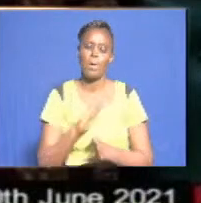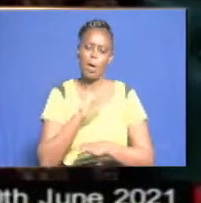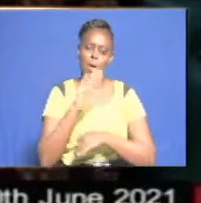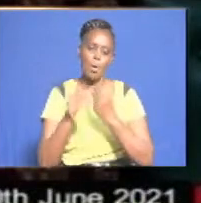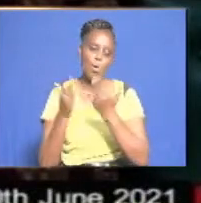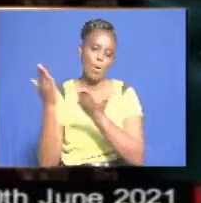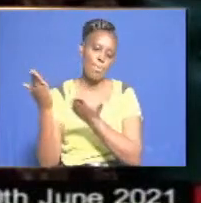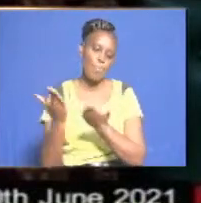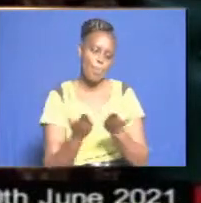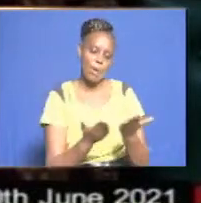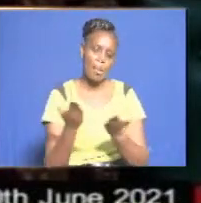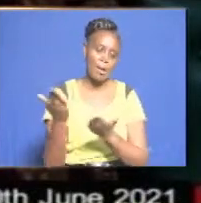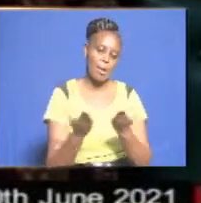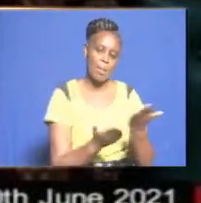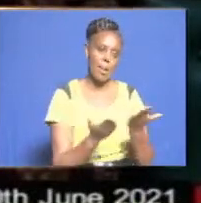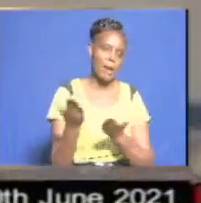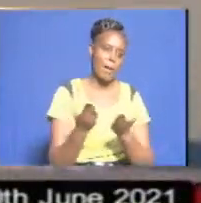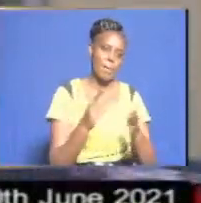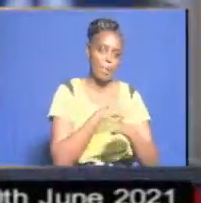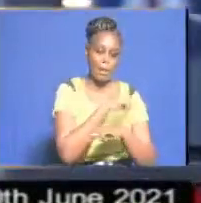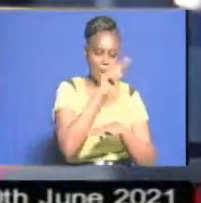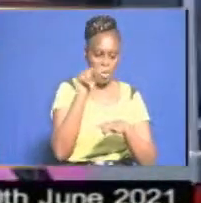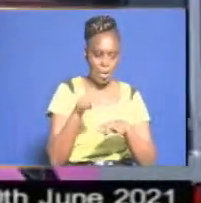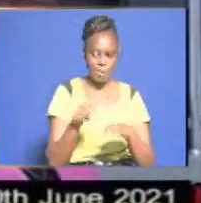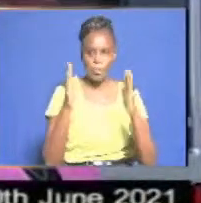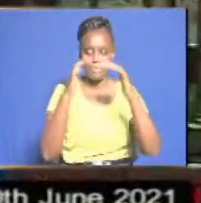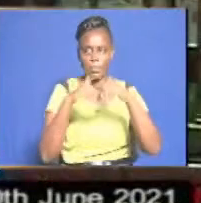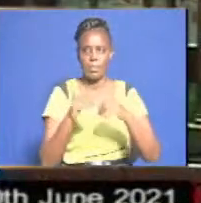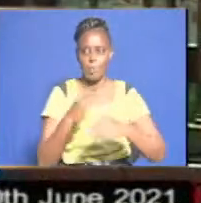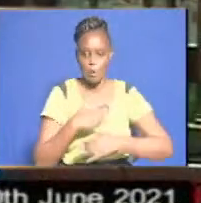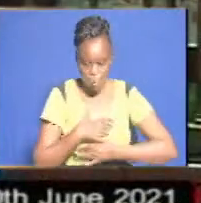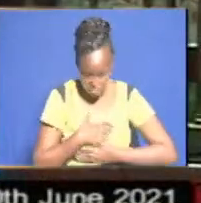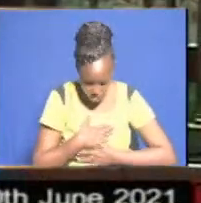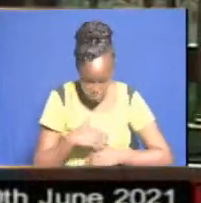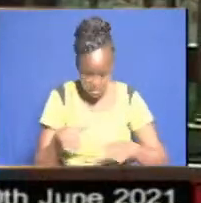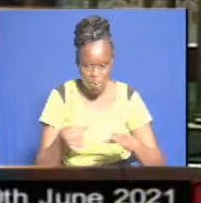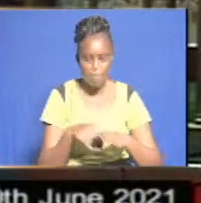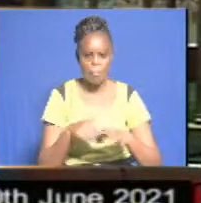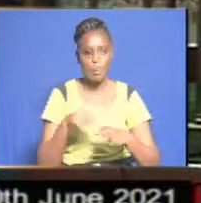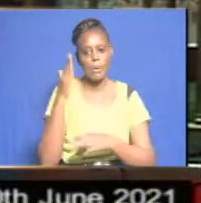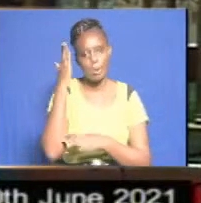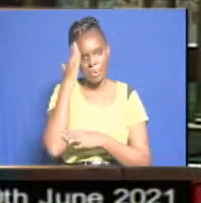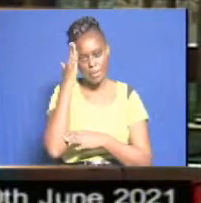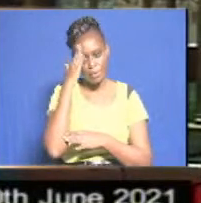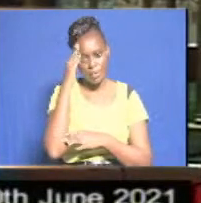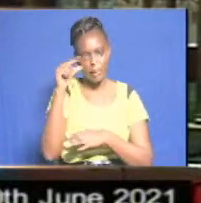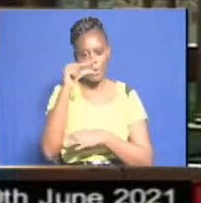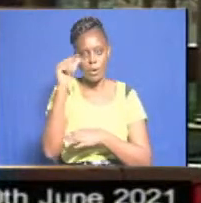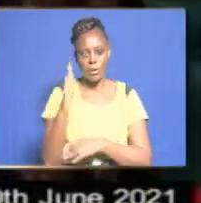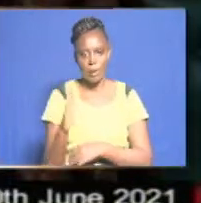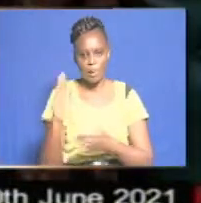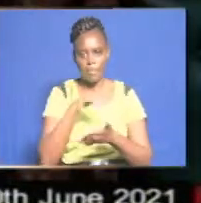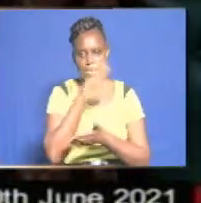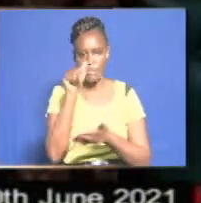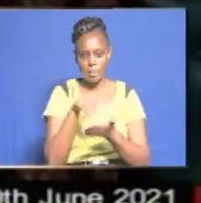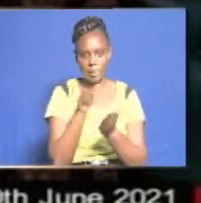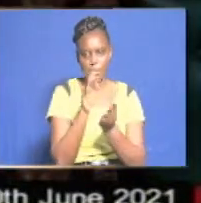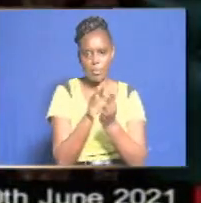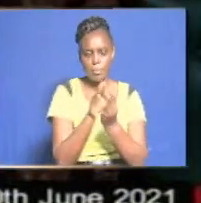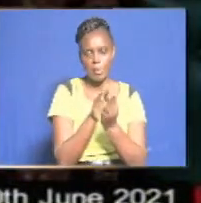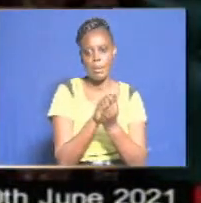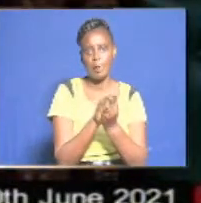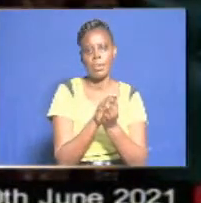They are welcome to the National Assembly. Honourable members, I also wish to recognize the Governor of the Central Bank of Kenya, Dr. Patrick